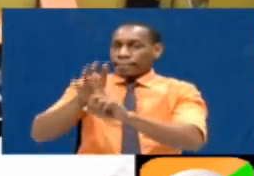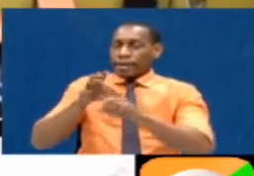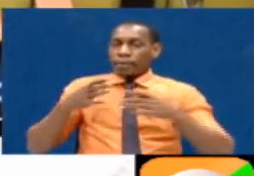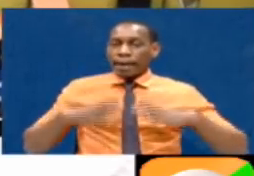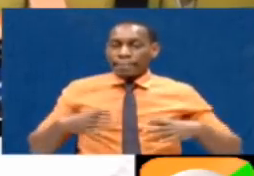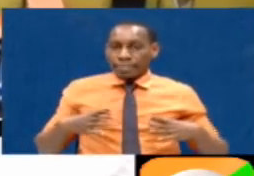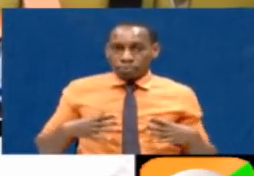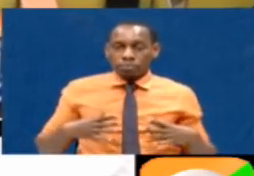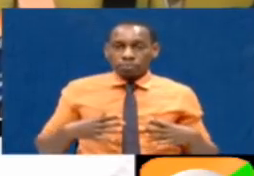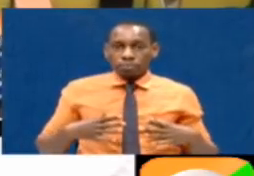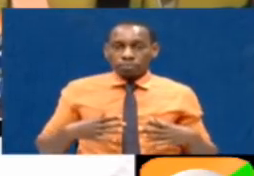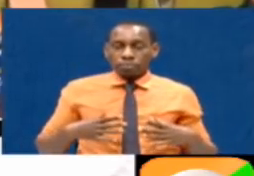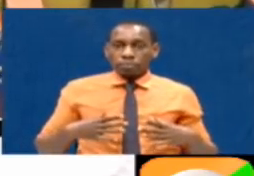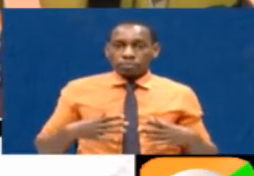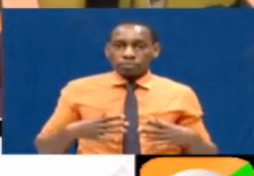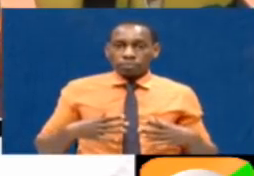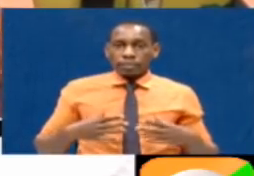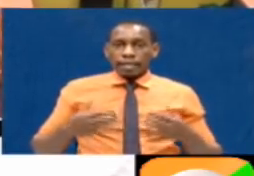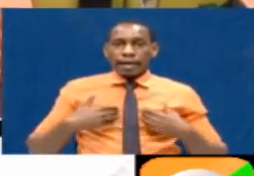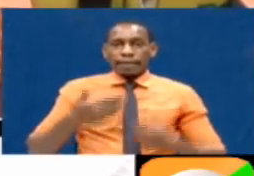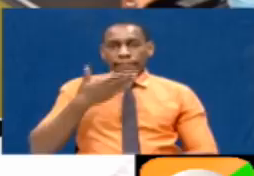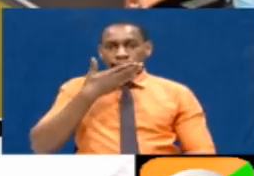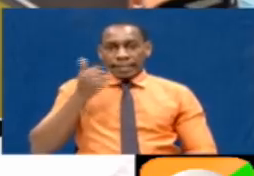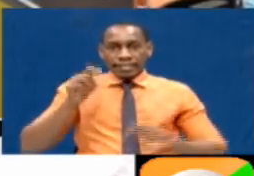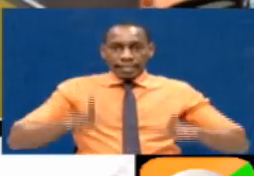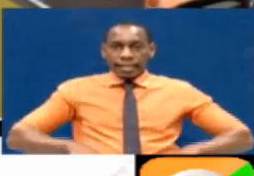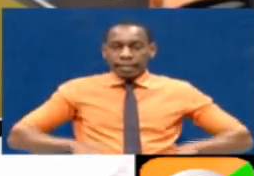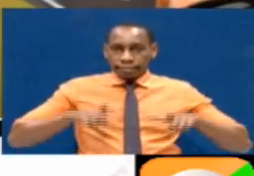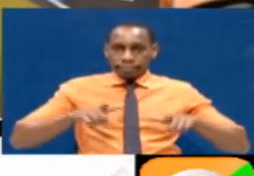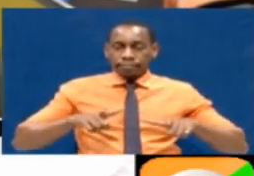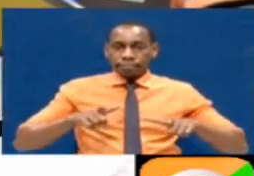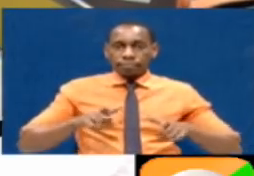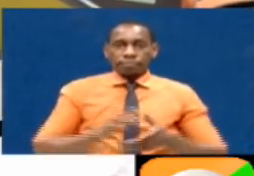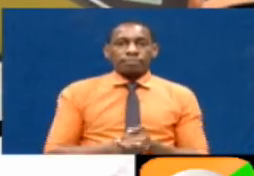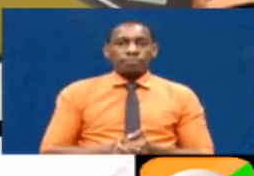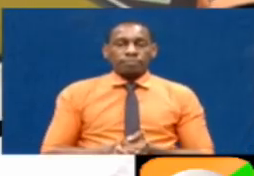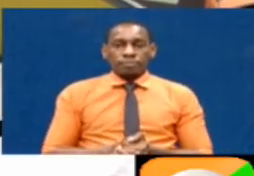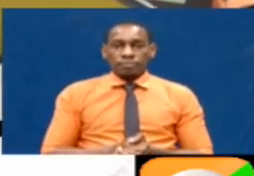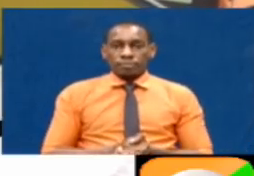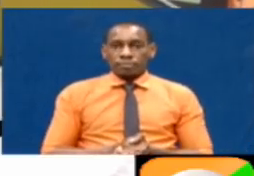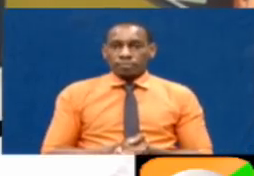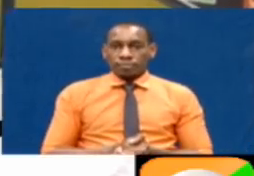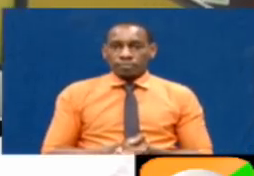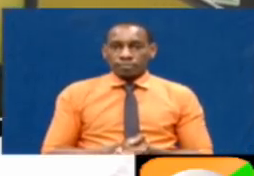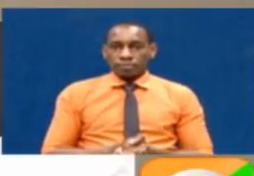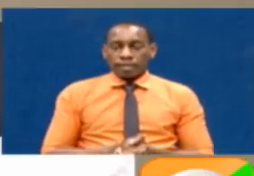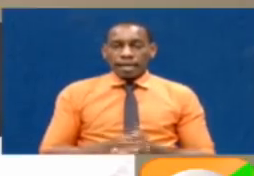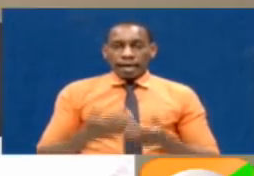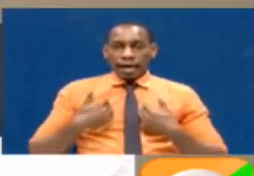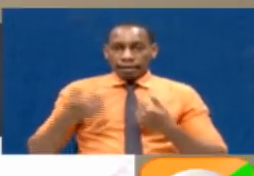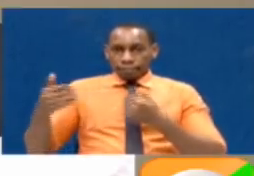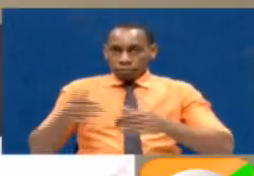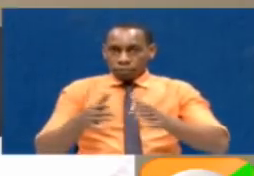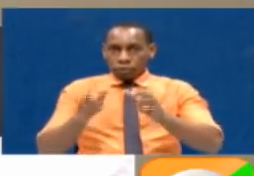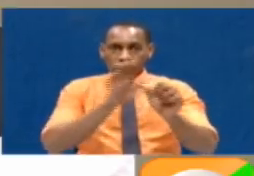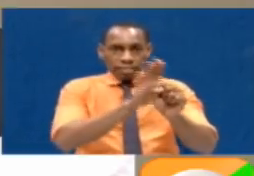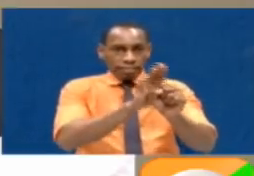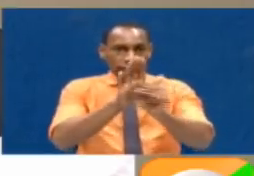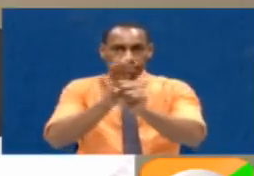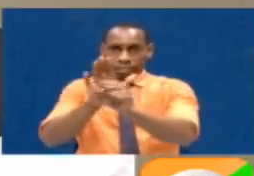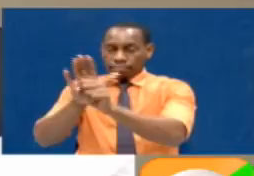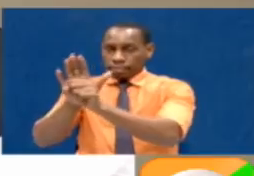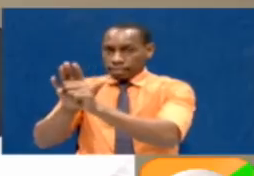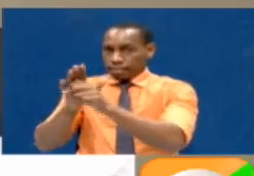people to have a better life in this country. There is significant opportunity also to look